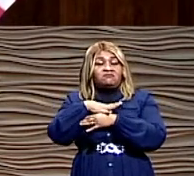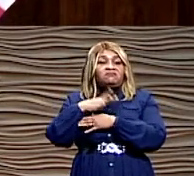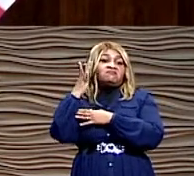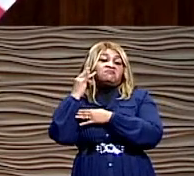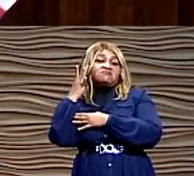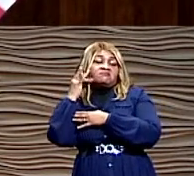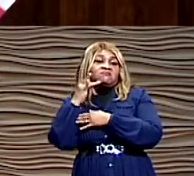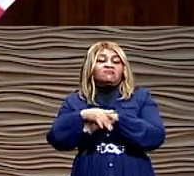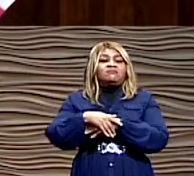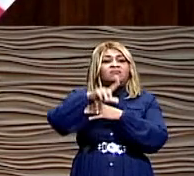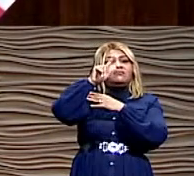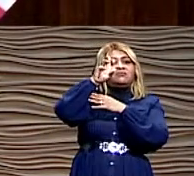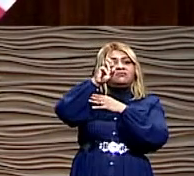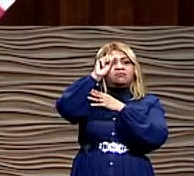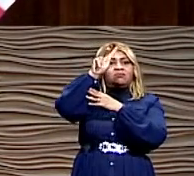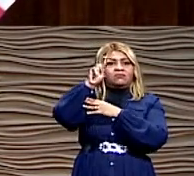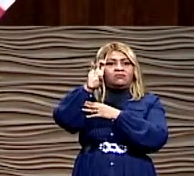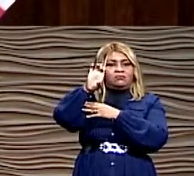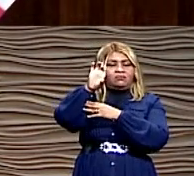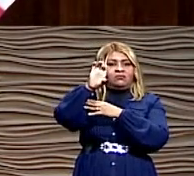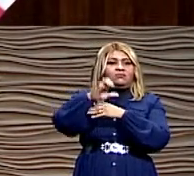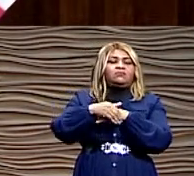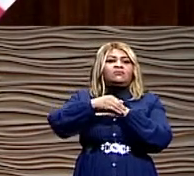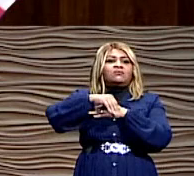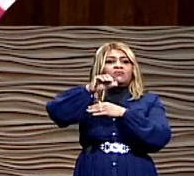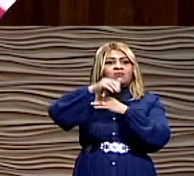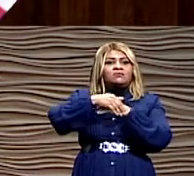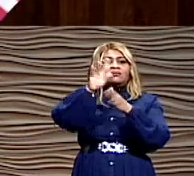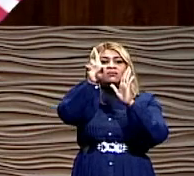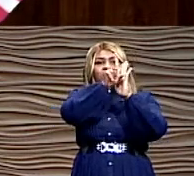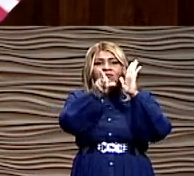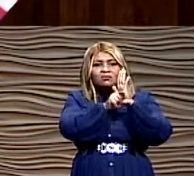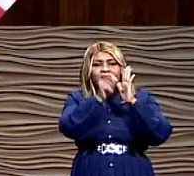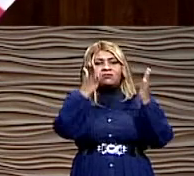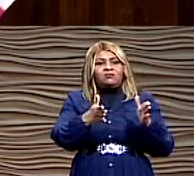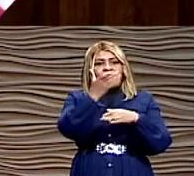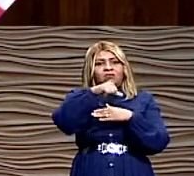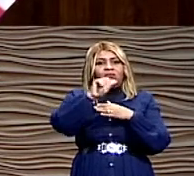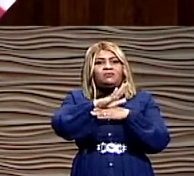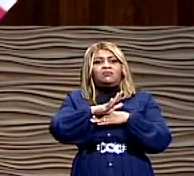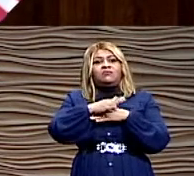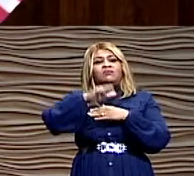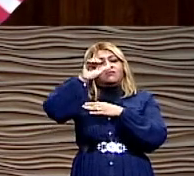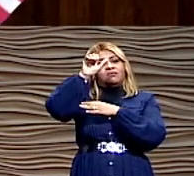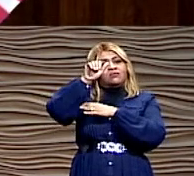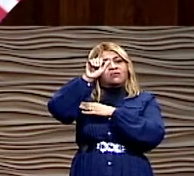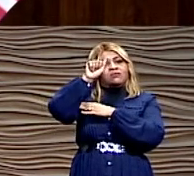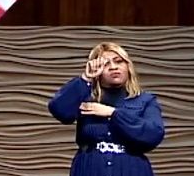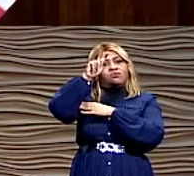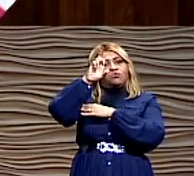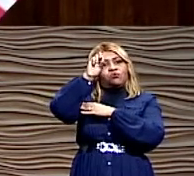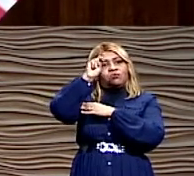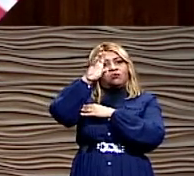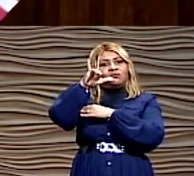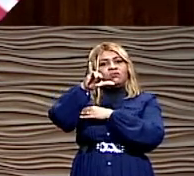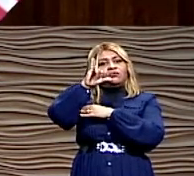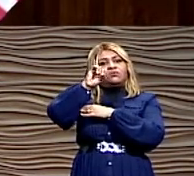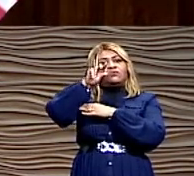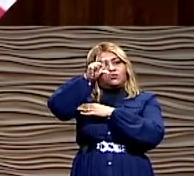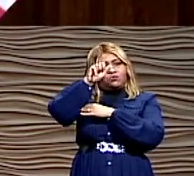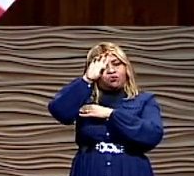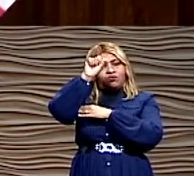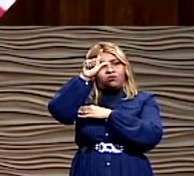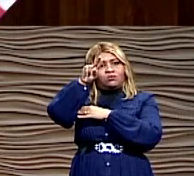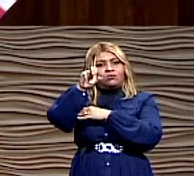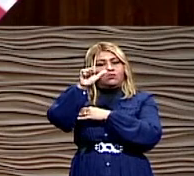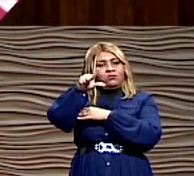district attorney, the first woman to be California's attorney general, and the first Indian American senator.